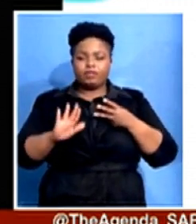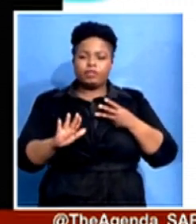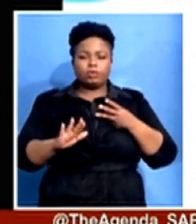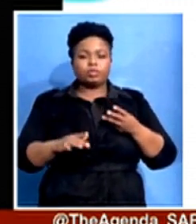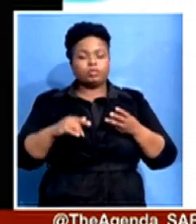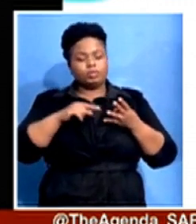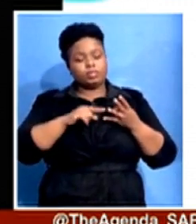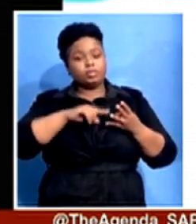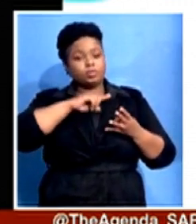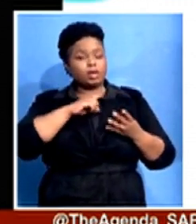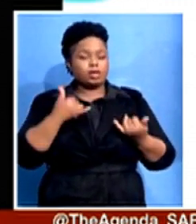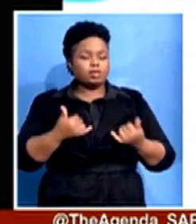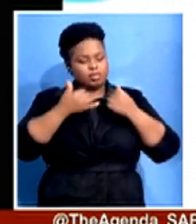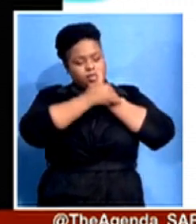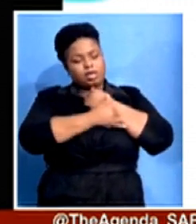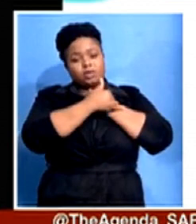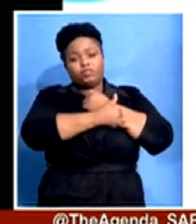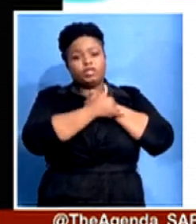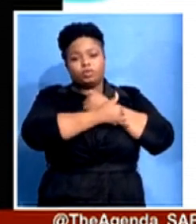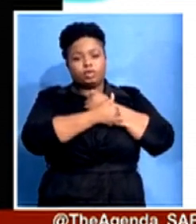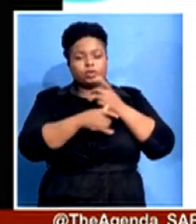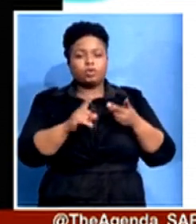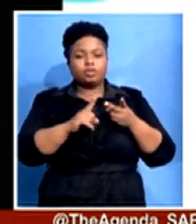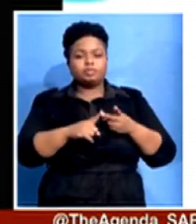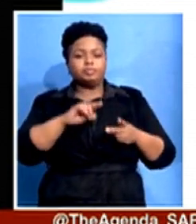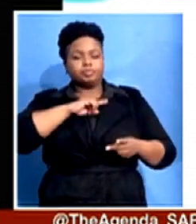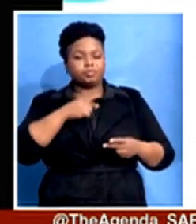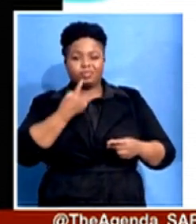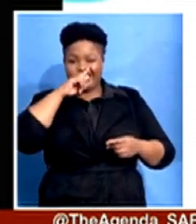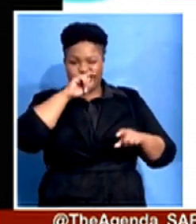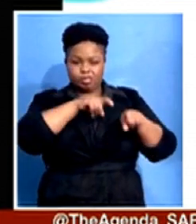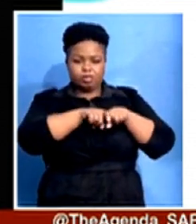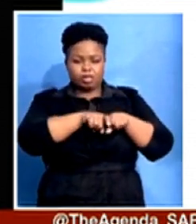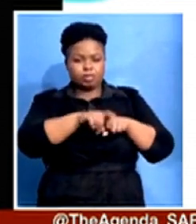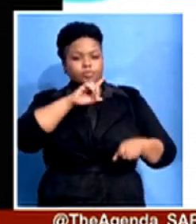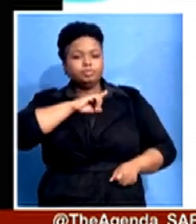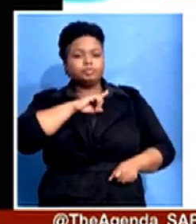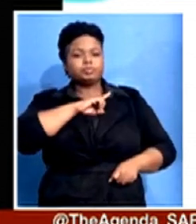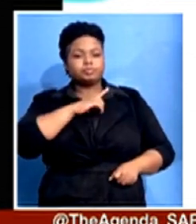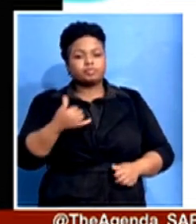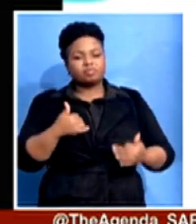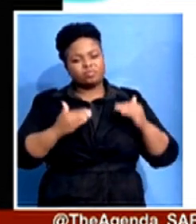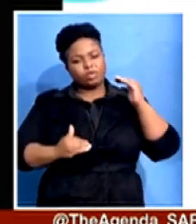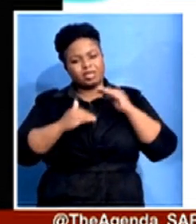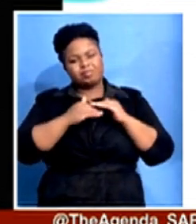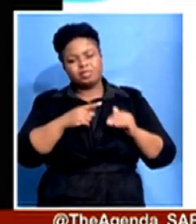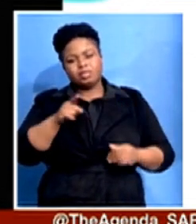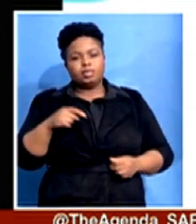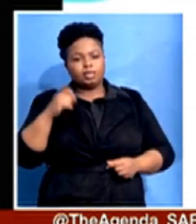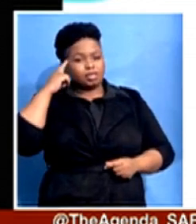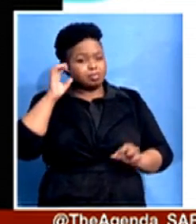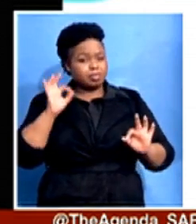that had to recall these tests because of the limited rigor that they applied. And so for us as a regulator,